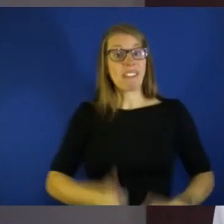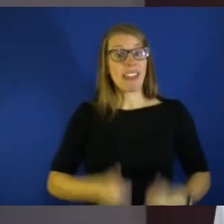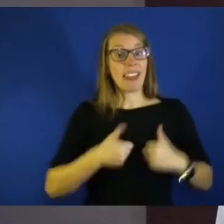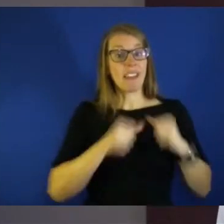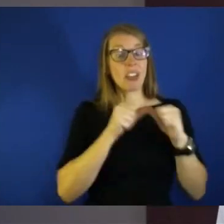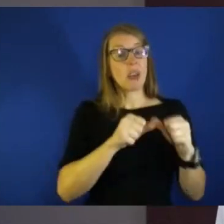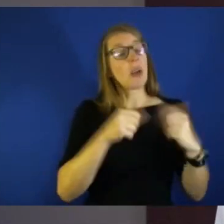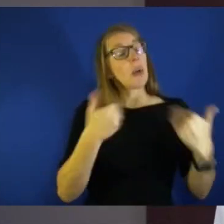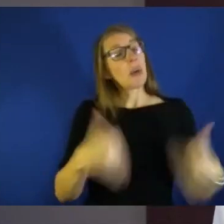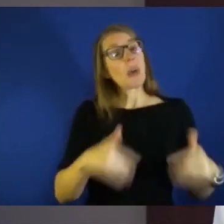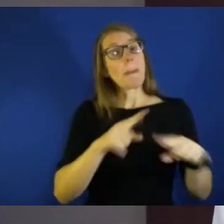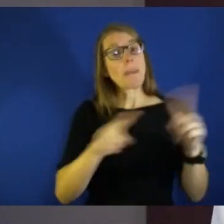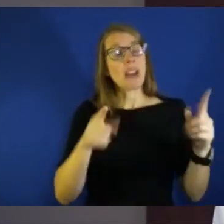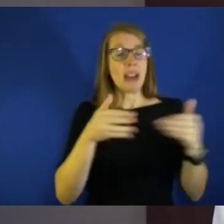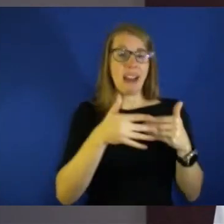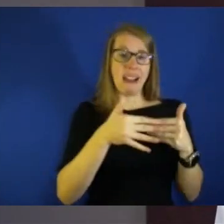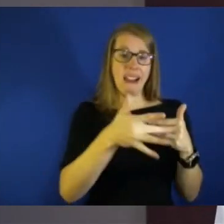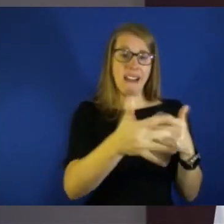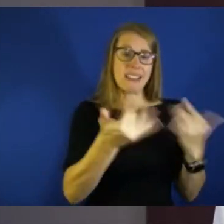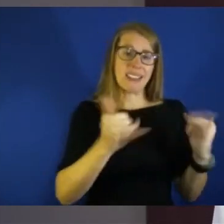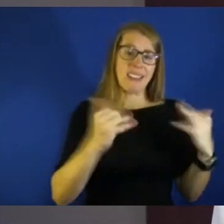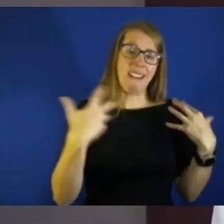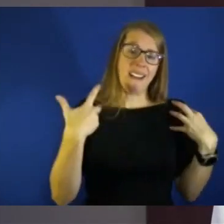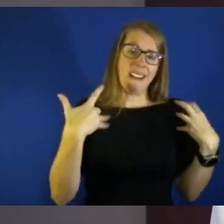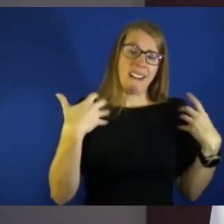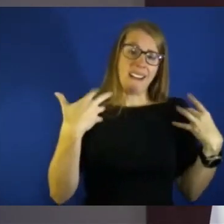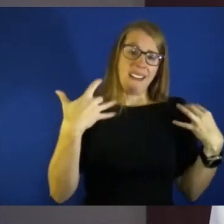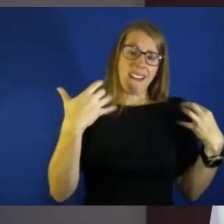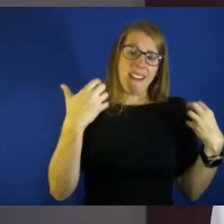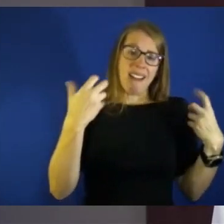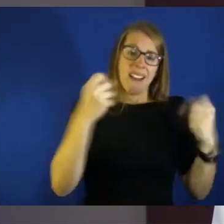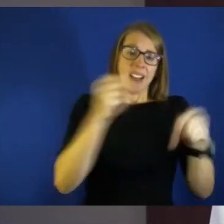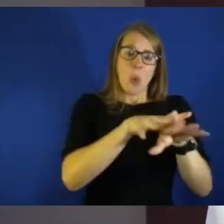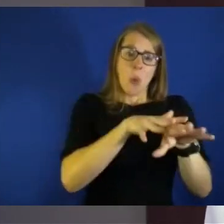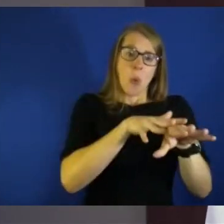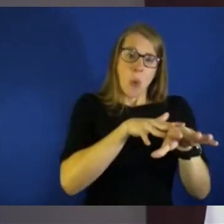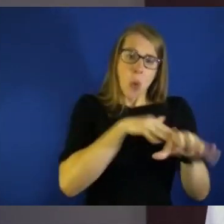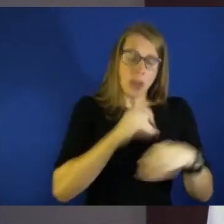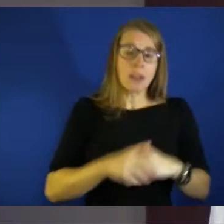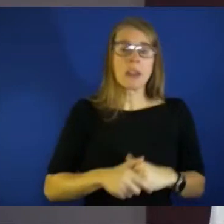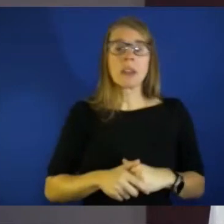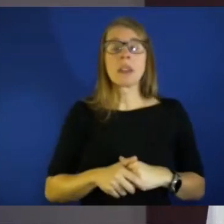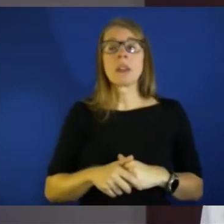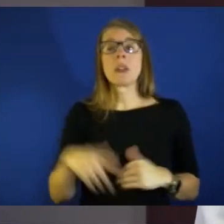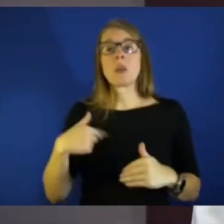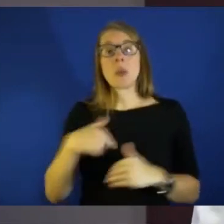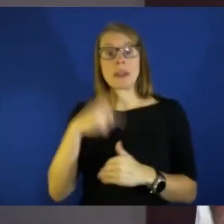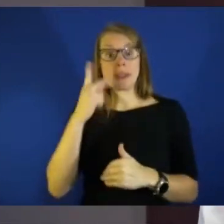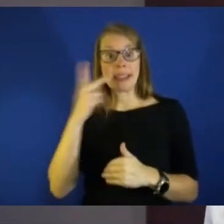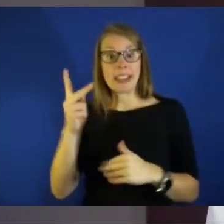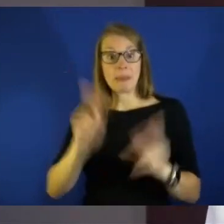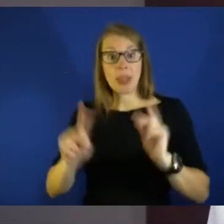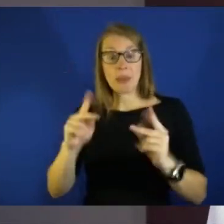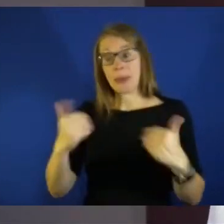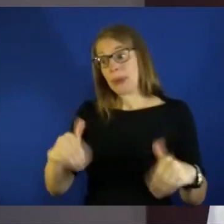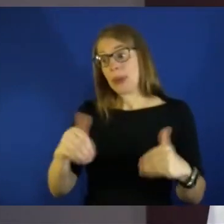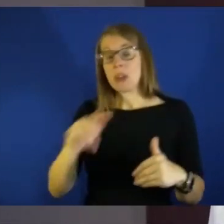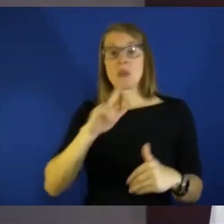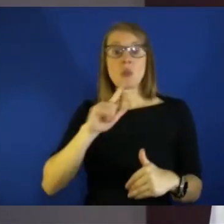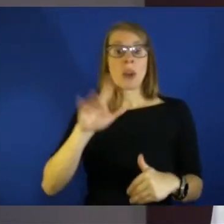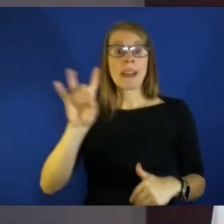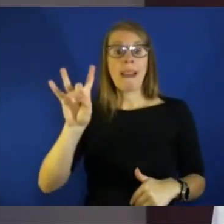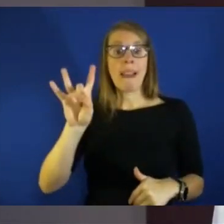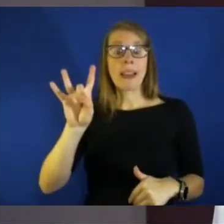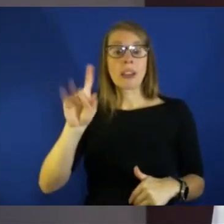to recovery after that. And what we're seeing is people that were gosh, 28-year-old